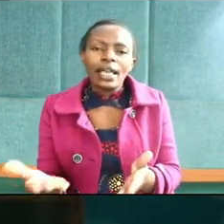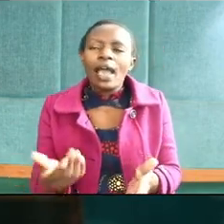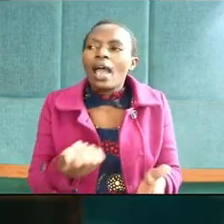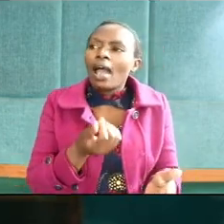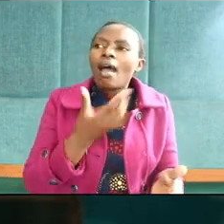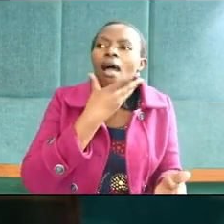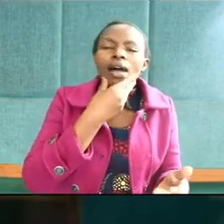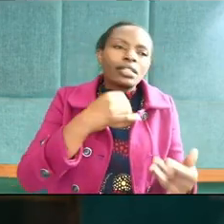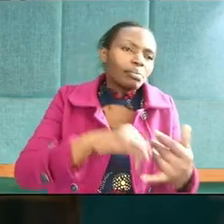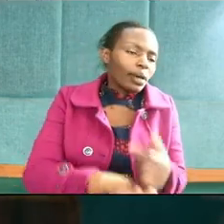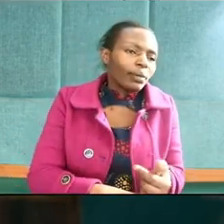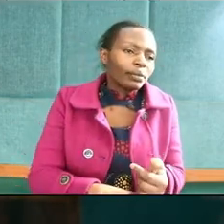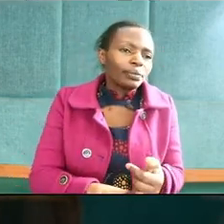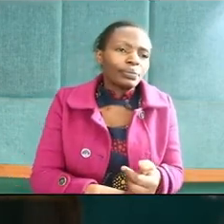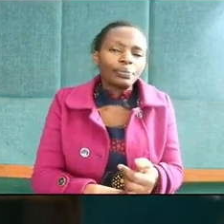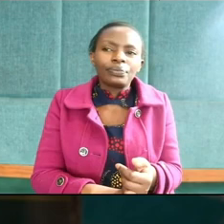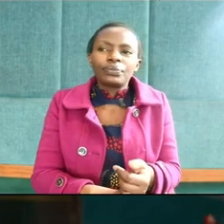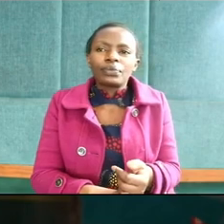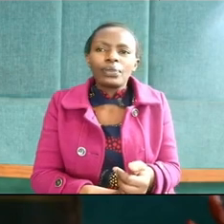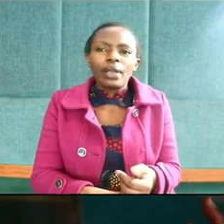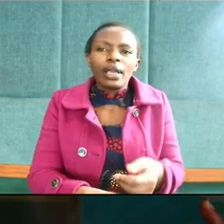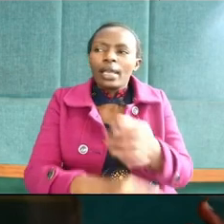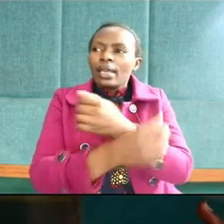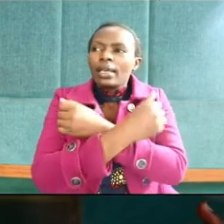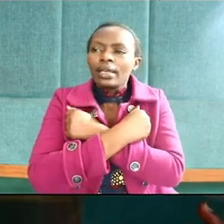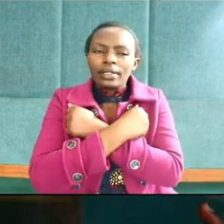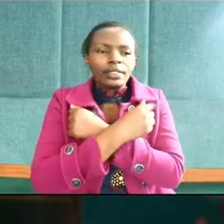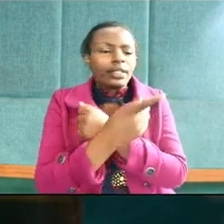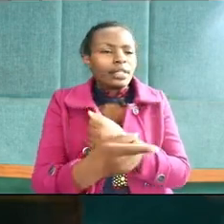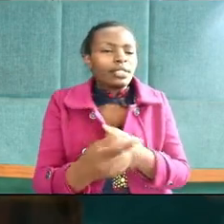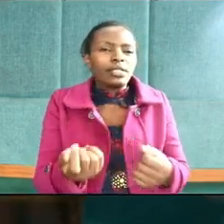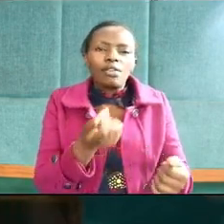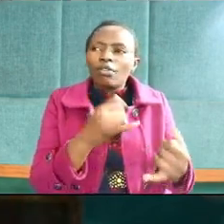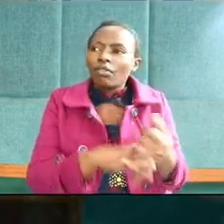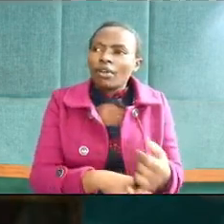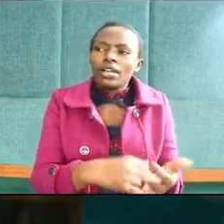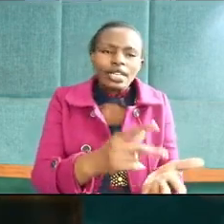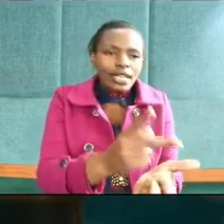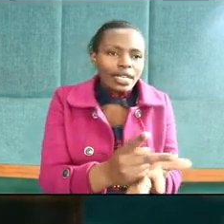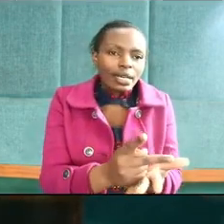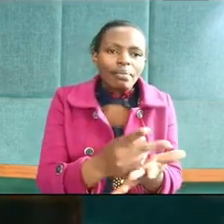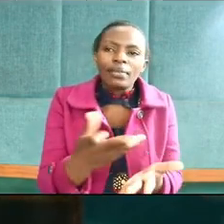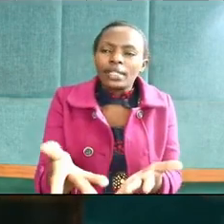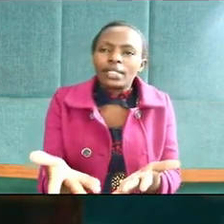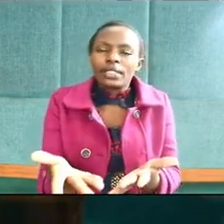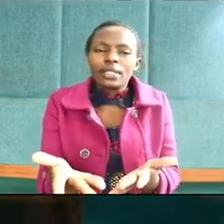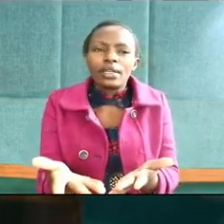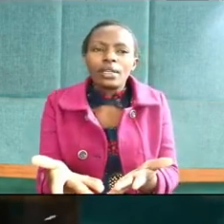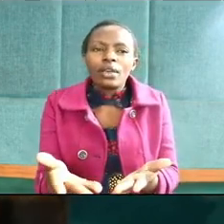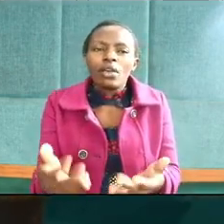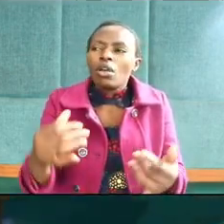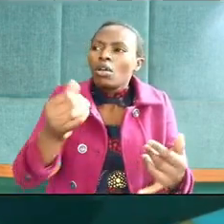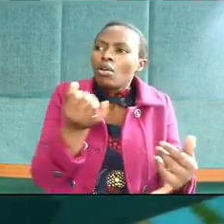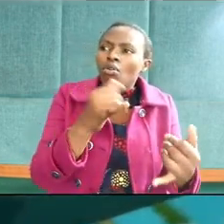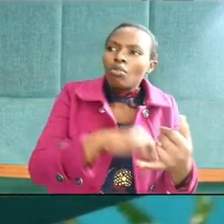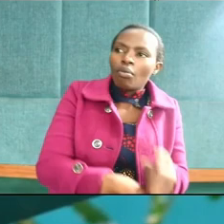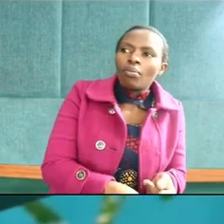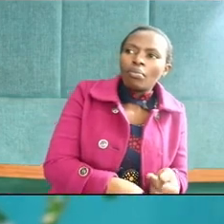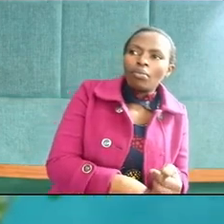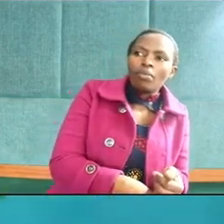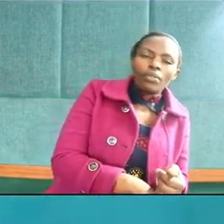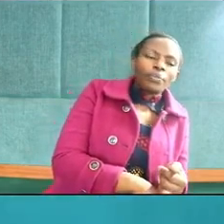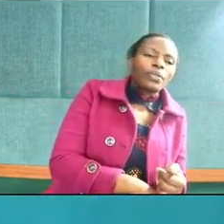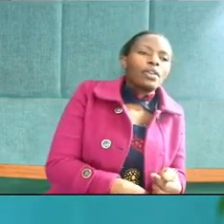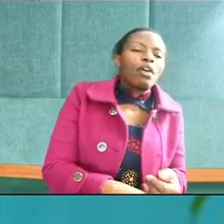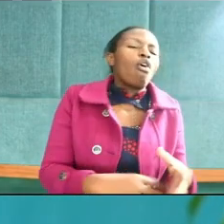sympathy and unfailing affection. If he wishes to keep her fresh, how many husbands want to keep